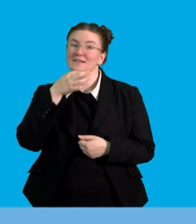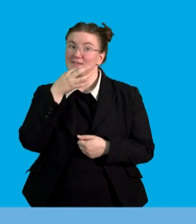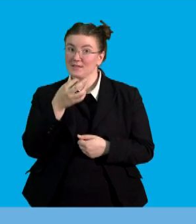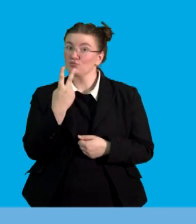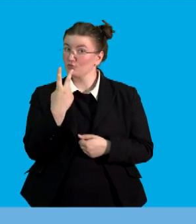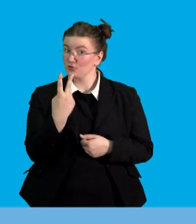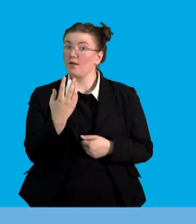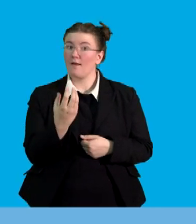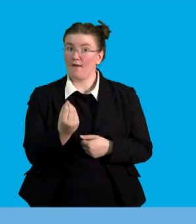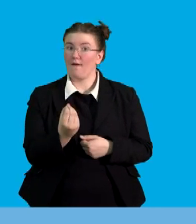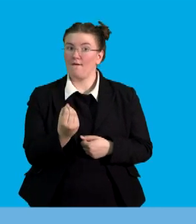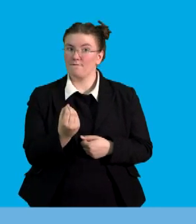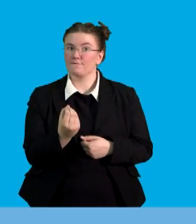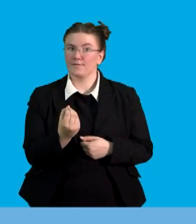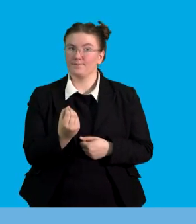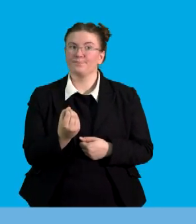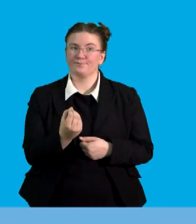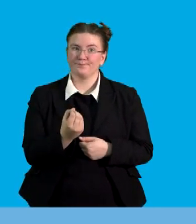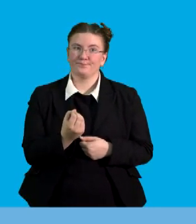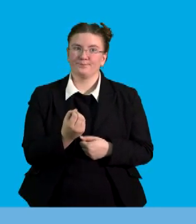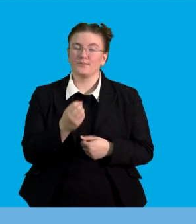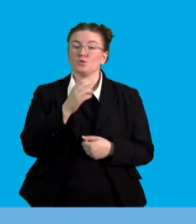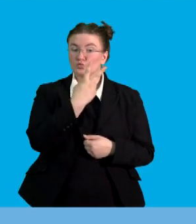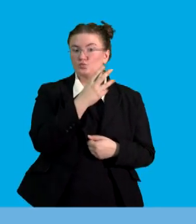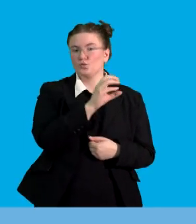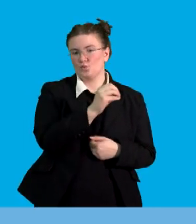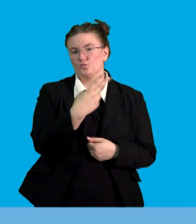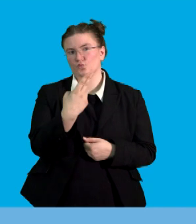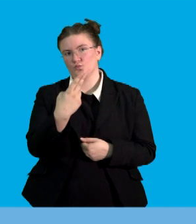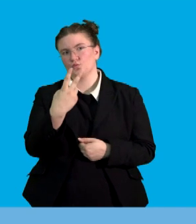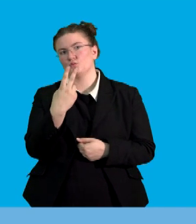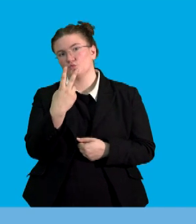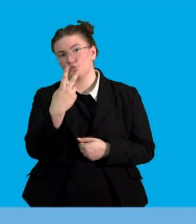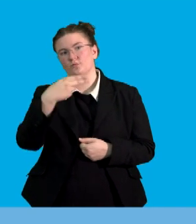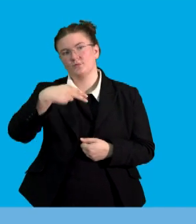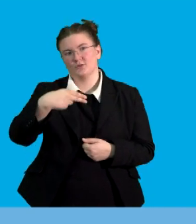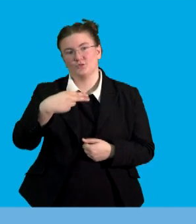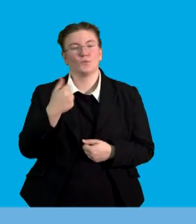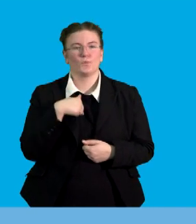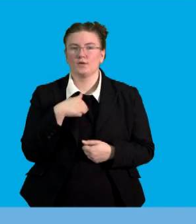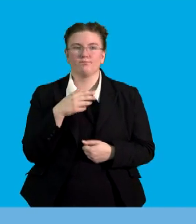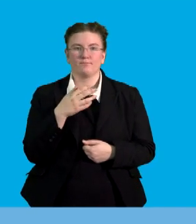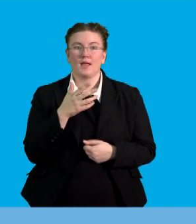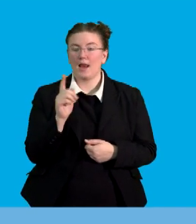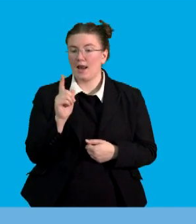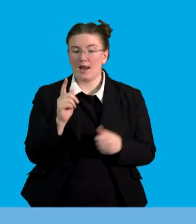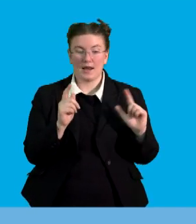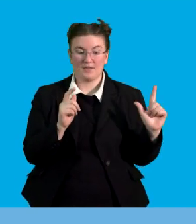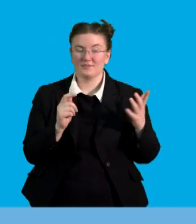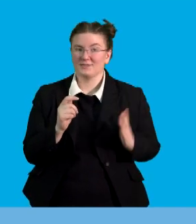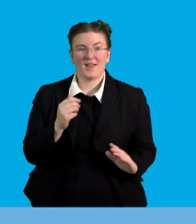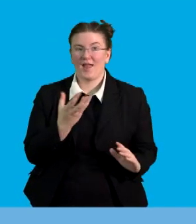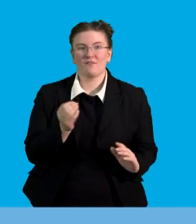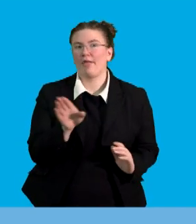we have 2 oxygen atoms and 2 hydrogen atoms on the left-hand side. We don't have any other hydrogen atoms on the left-hand